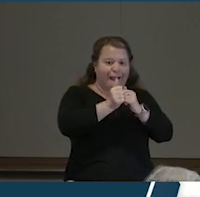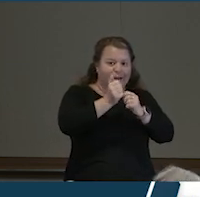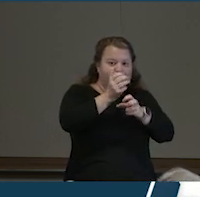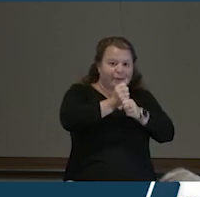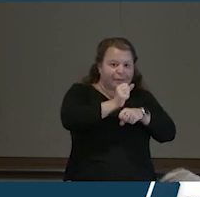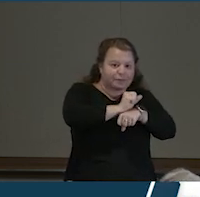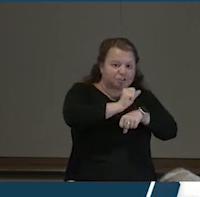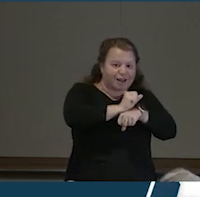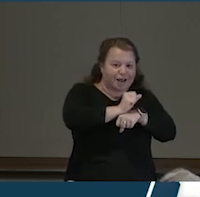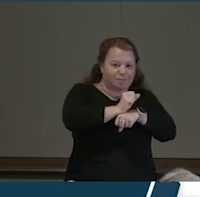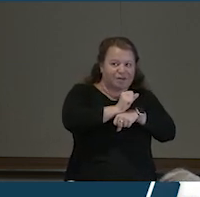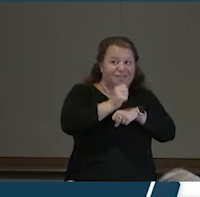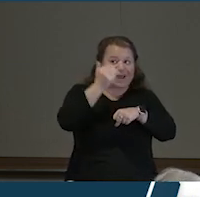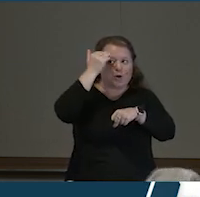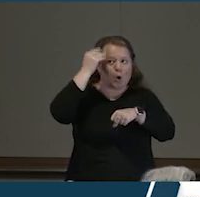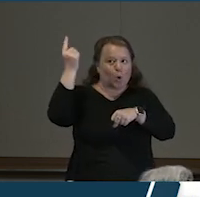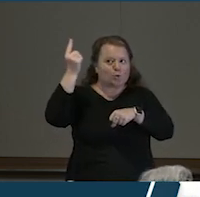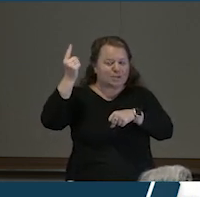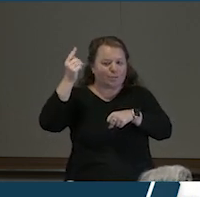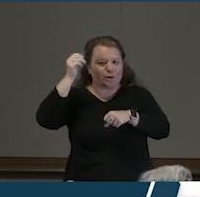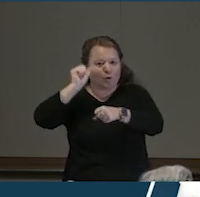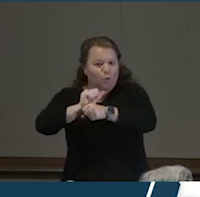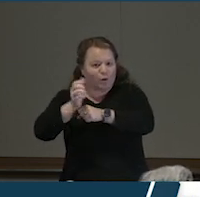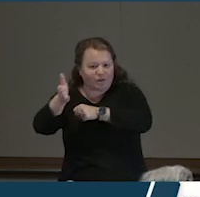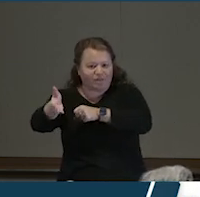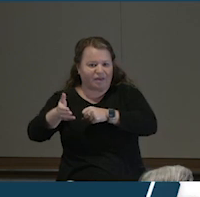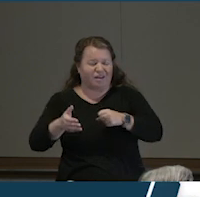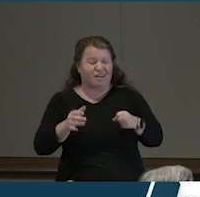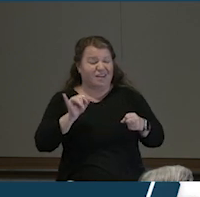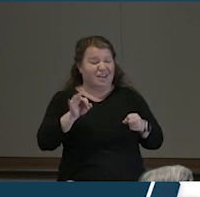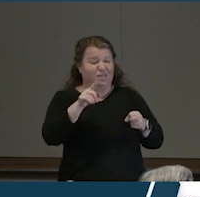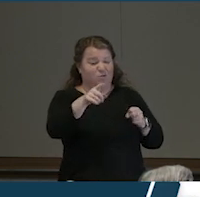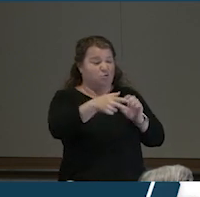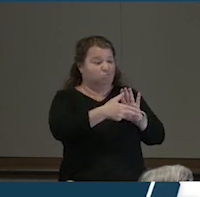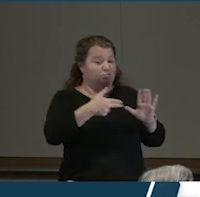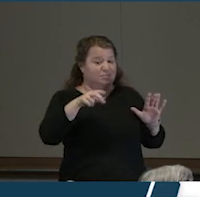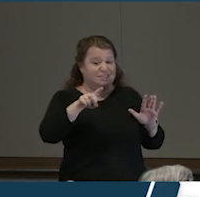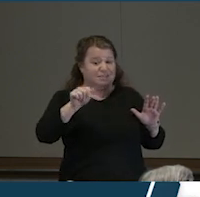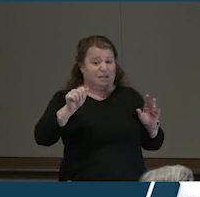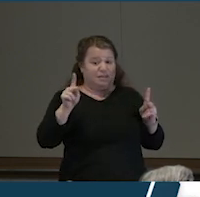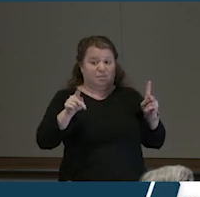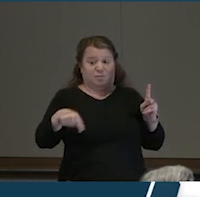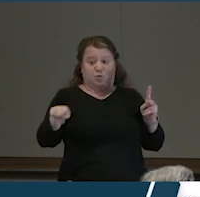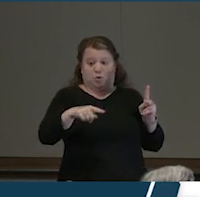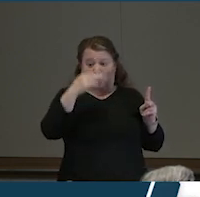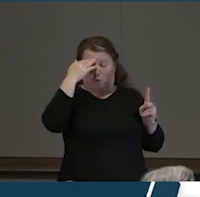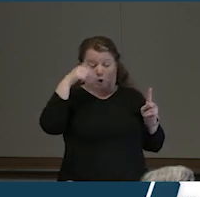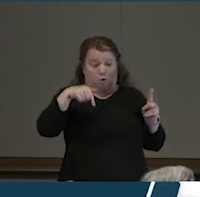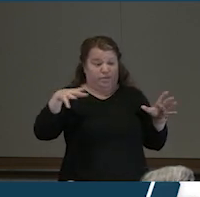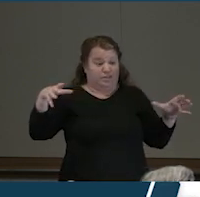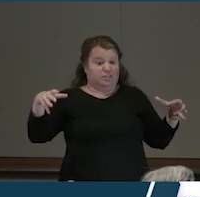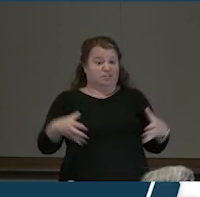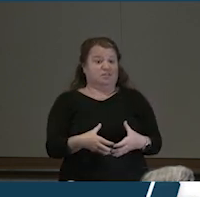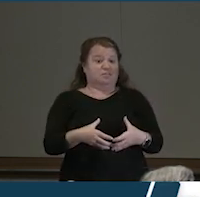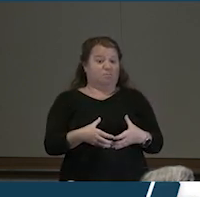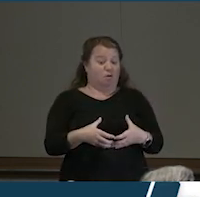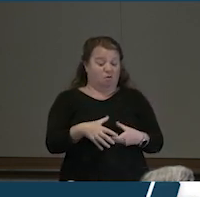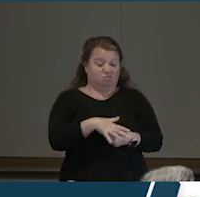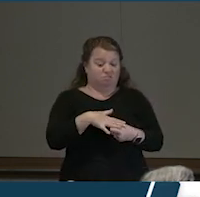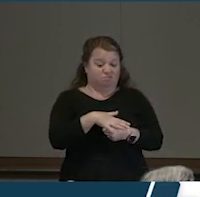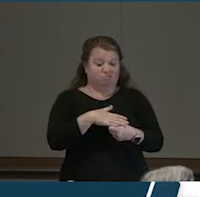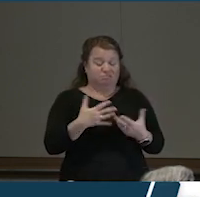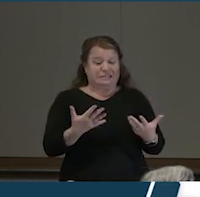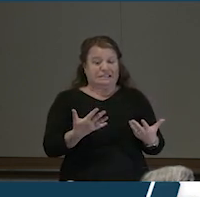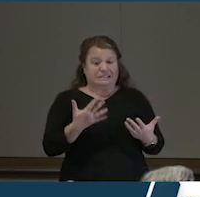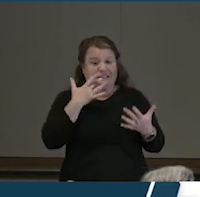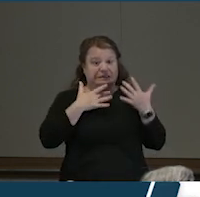know. But if you're a person with disability and the people you know is inside this little family circle, you're going to have a really